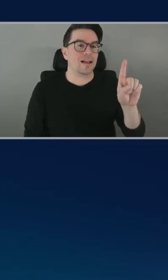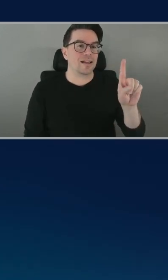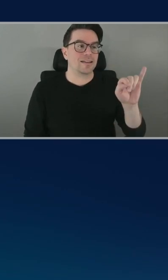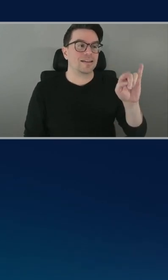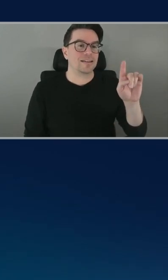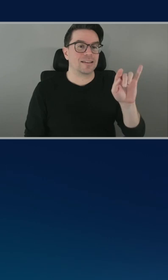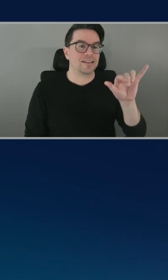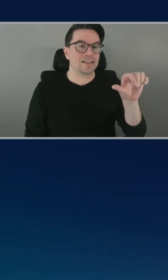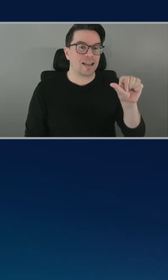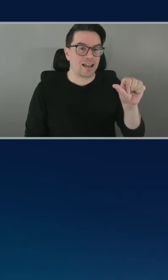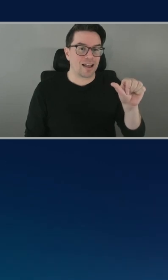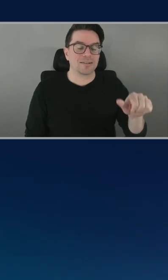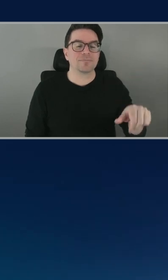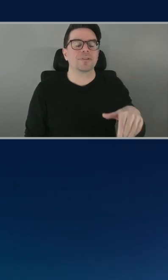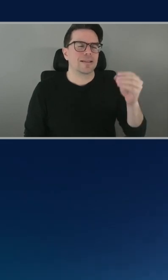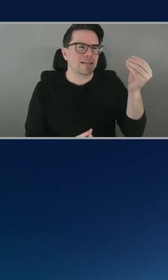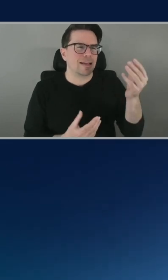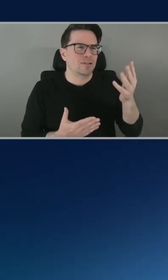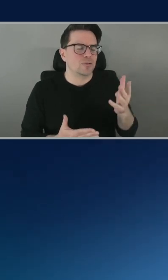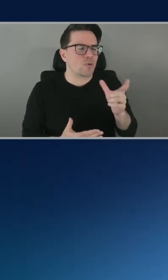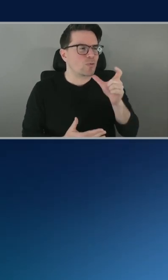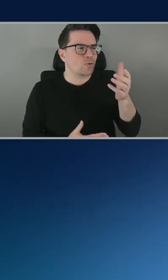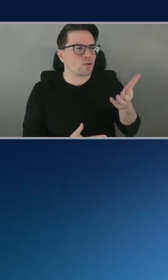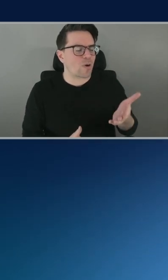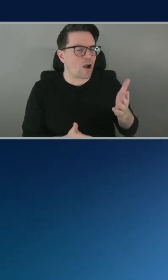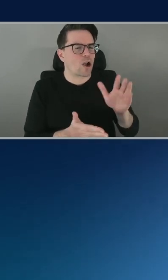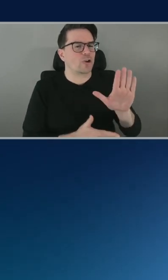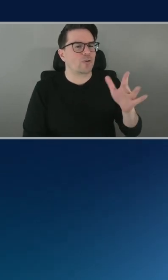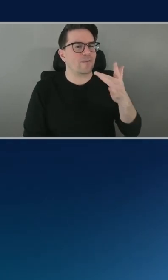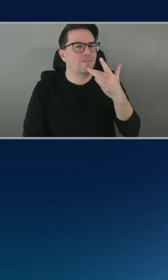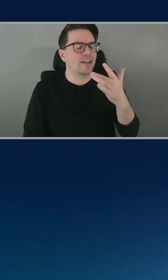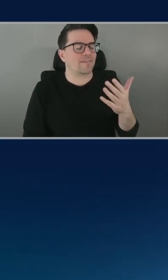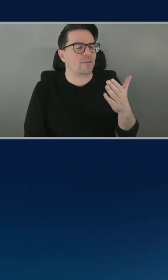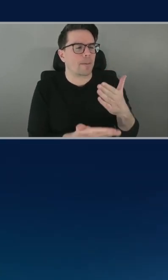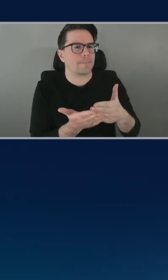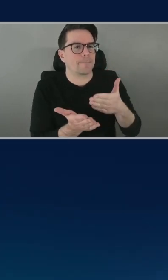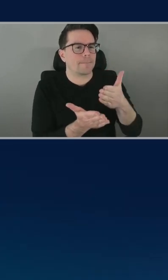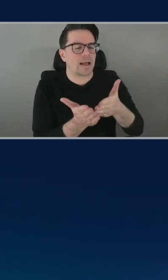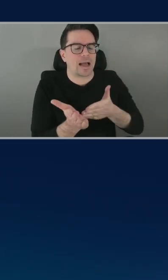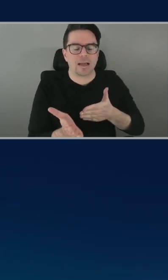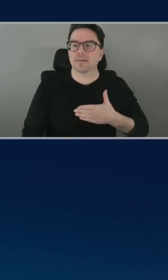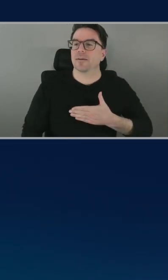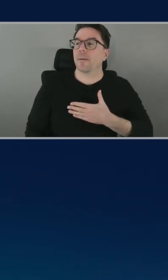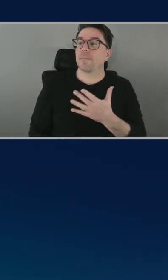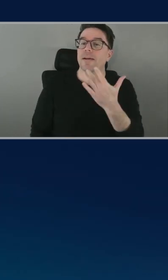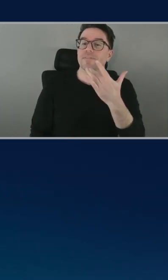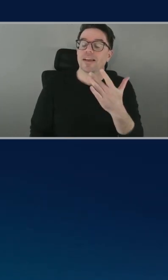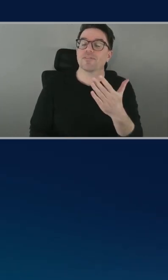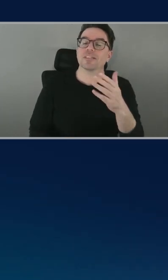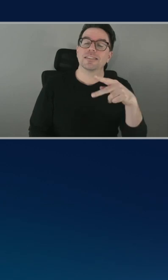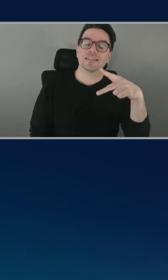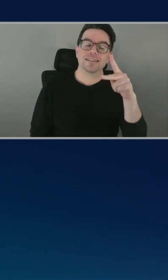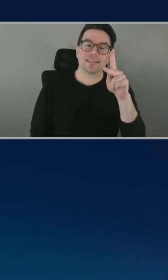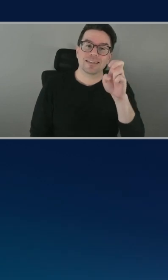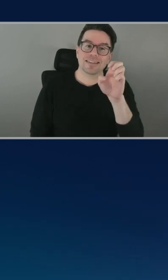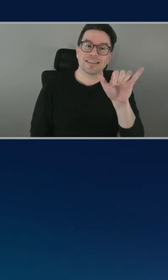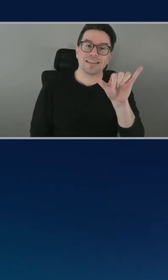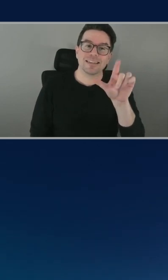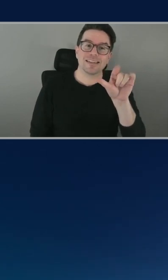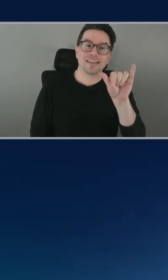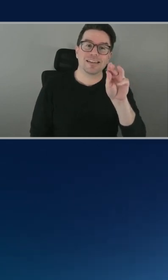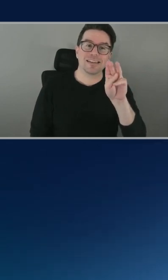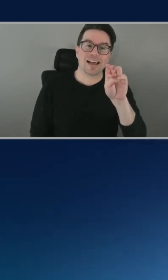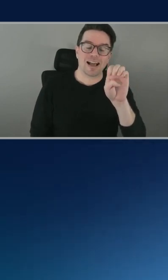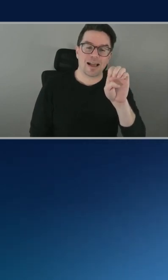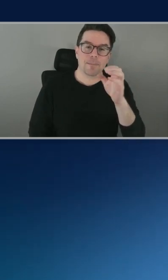Hey, everyone. My favorite type of pie is a key lime pie. A key lime pie. That's a good one. That is a good one. You